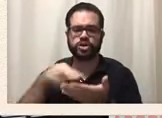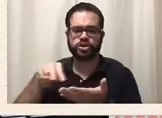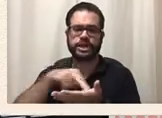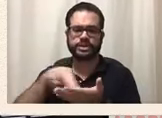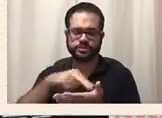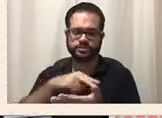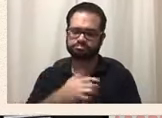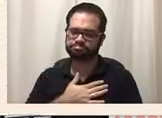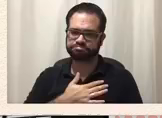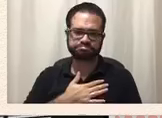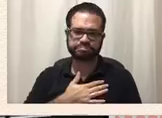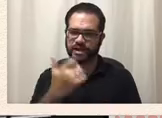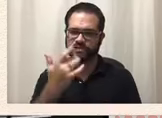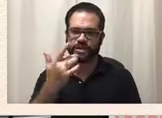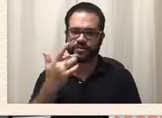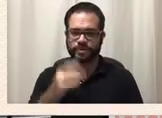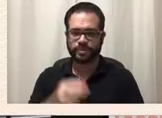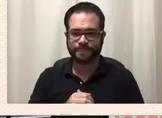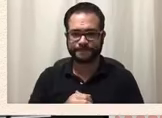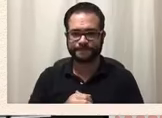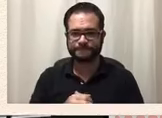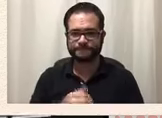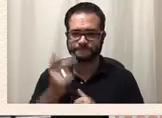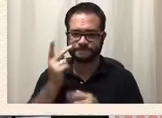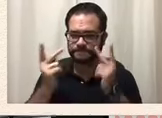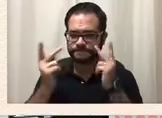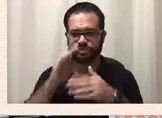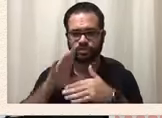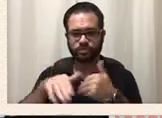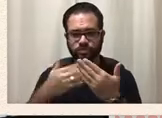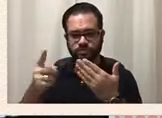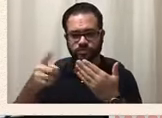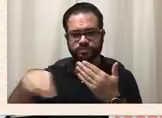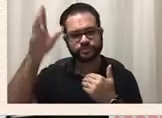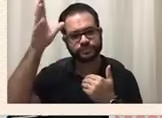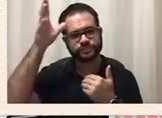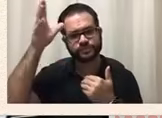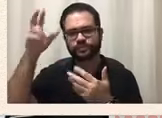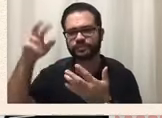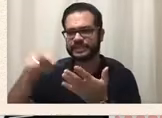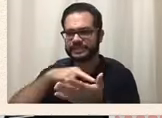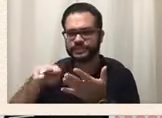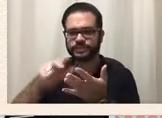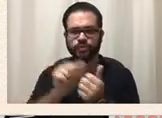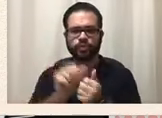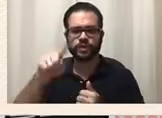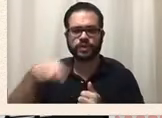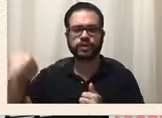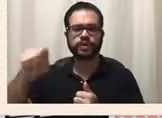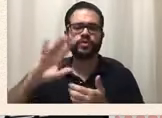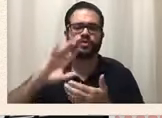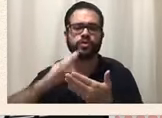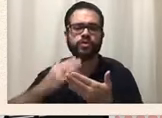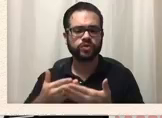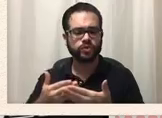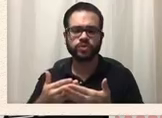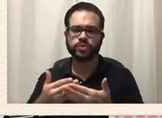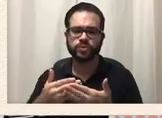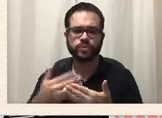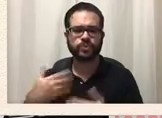The fathers dancing with their daughters, you know, that's about my